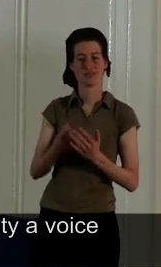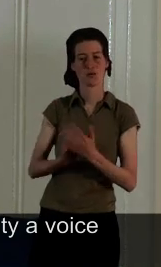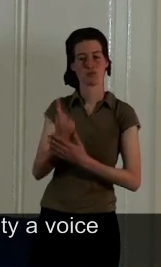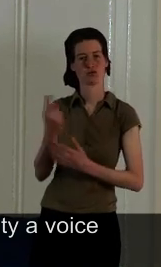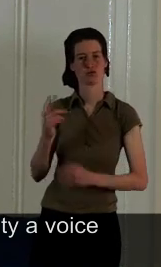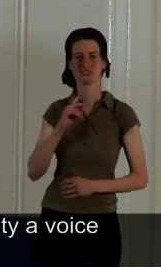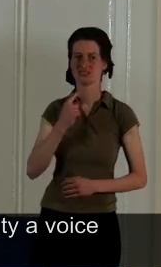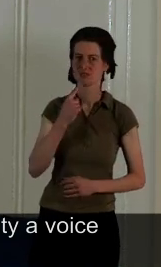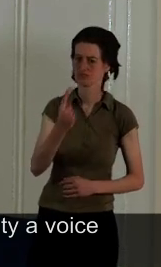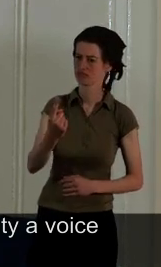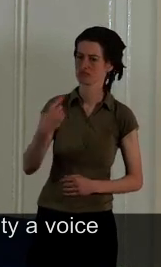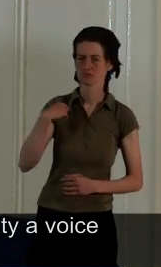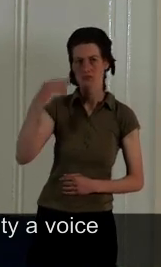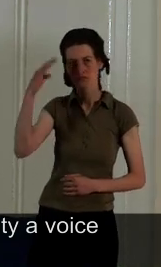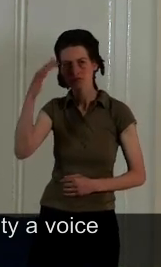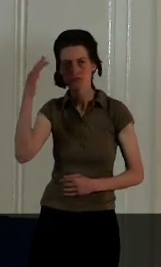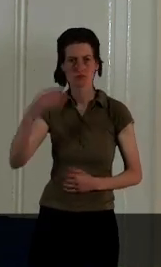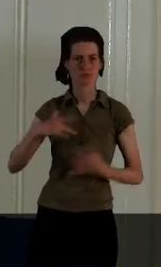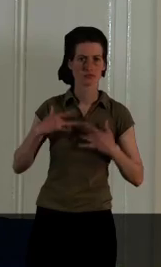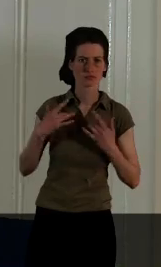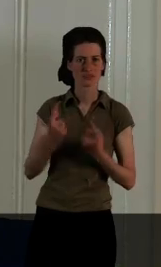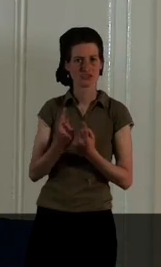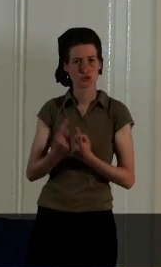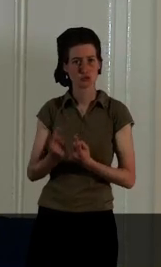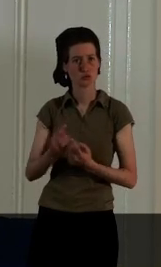say what's on the mind, or